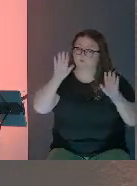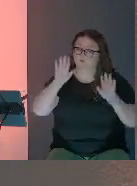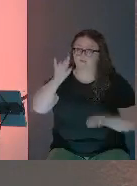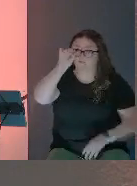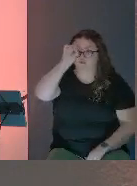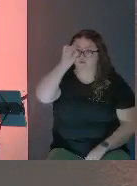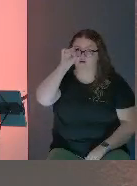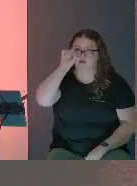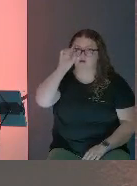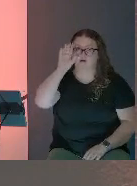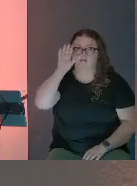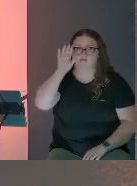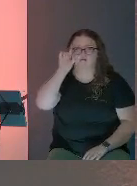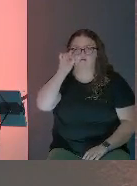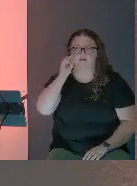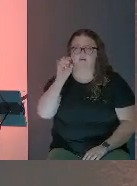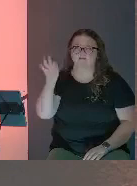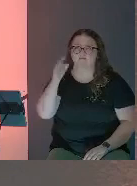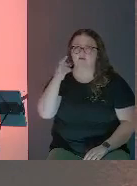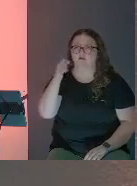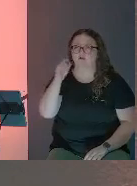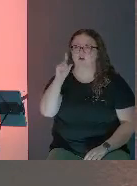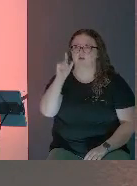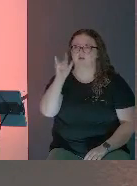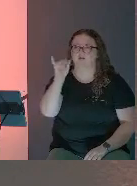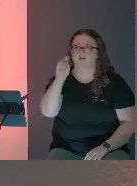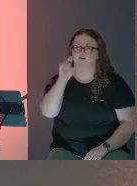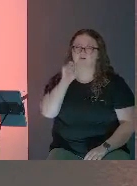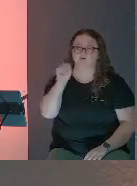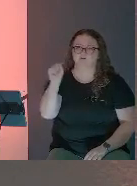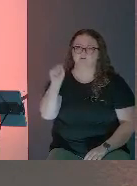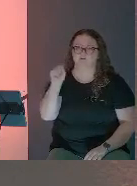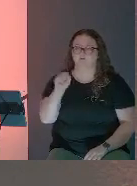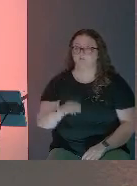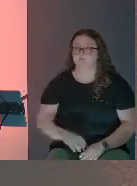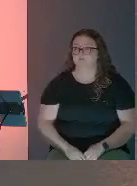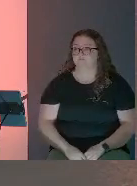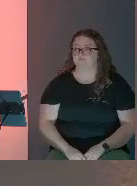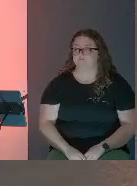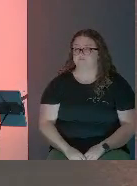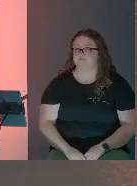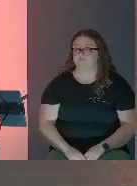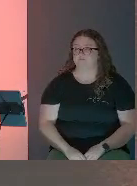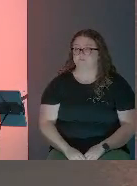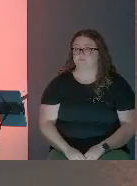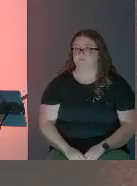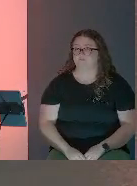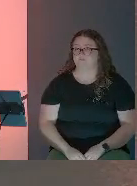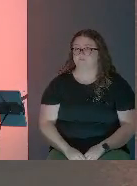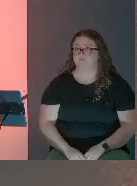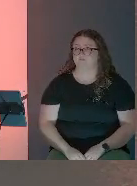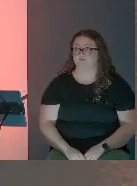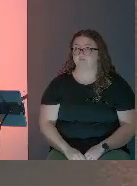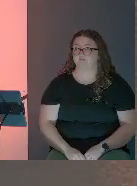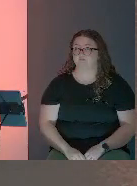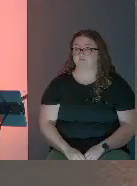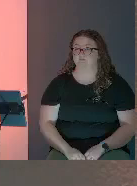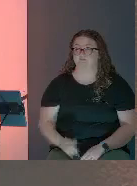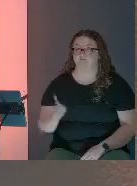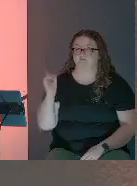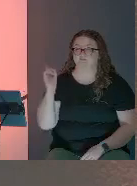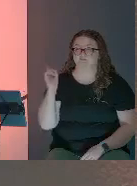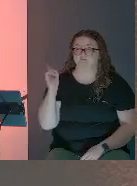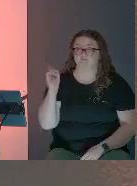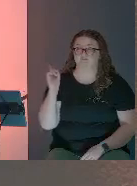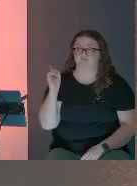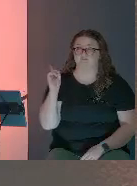godliness. God was manifest in the flesh, justified in the spirit, seen of angels, preached on the Gentiles, believed on in the world, and received up in